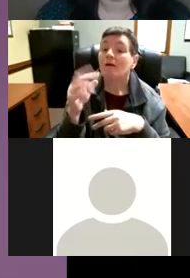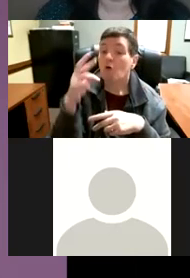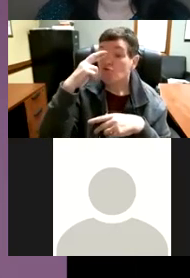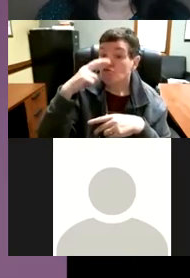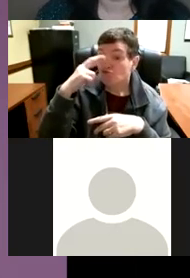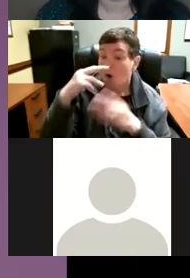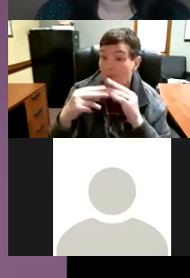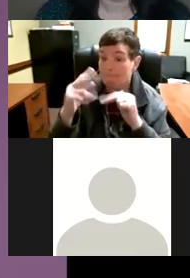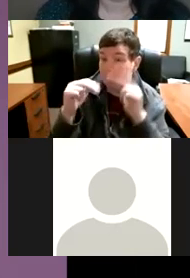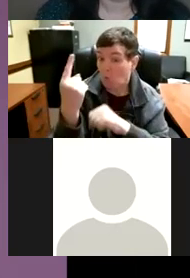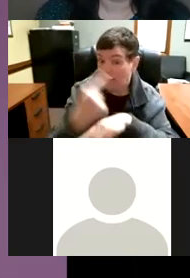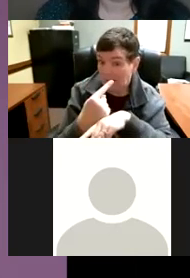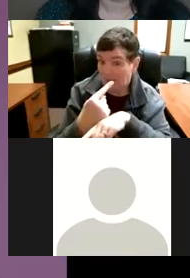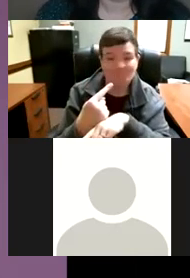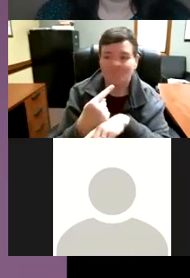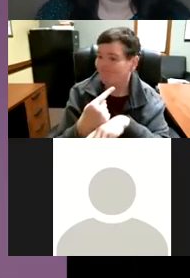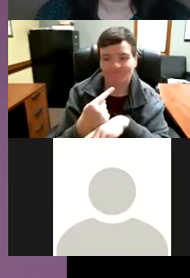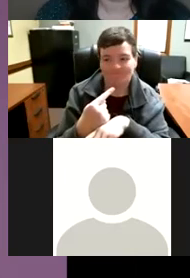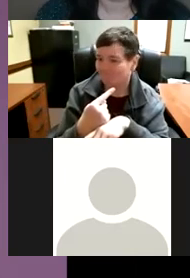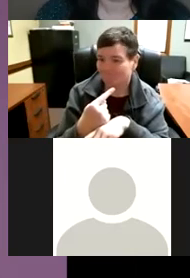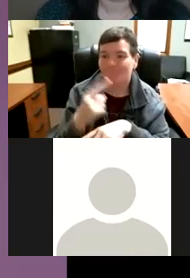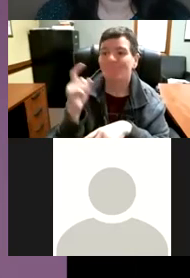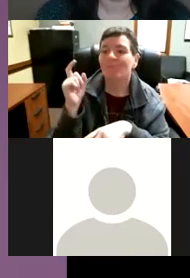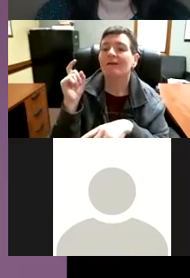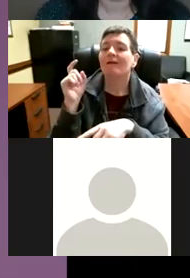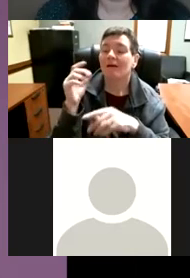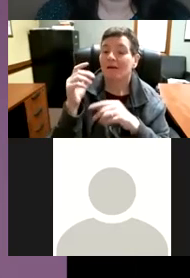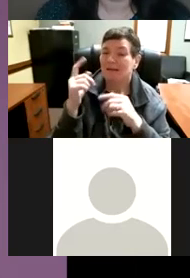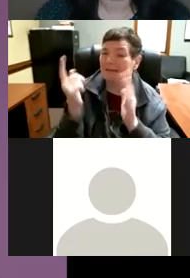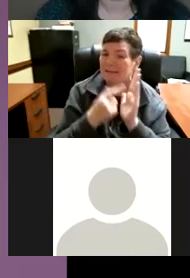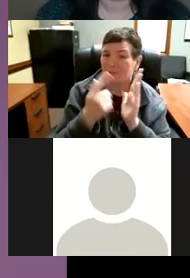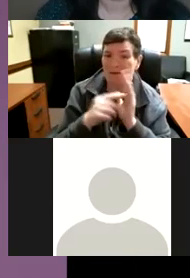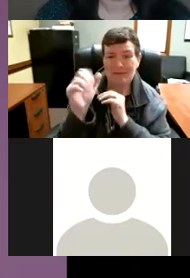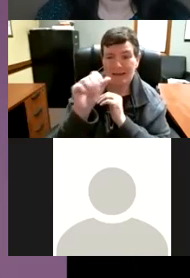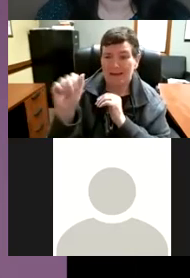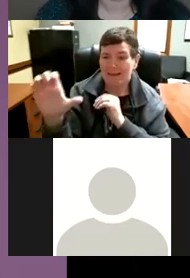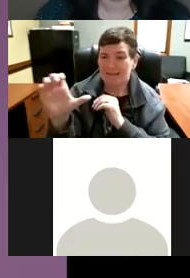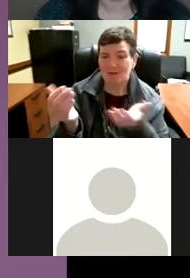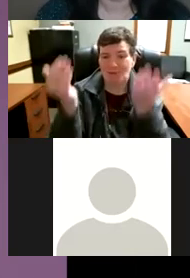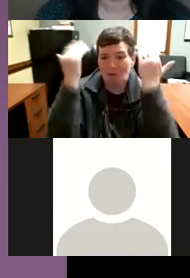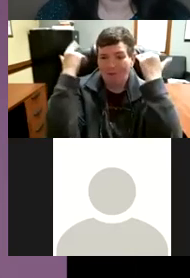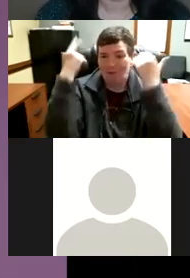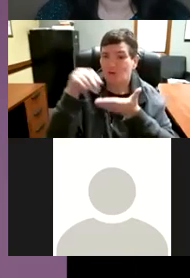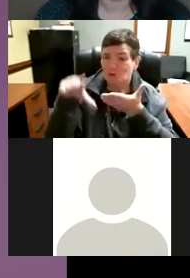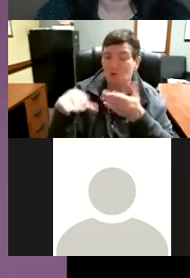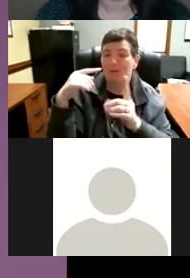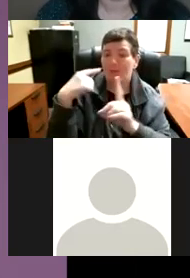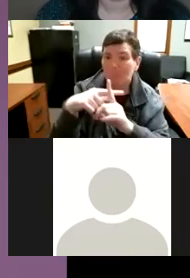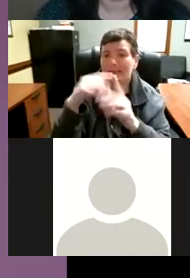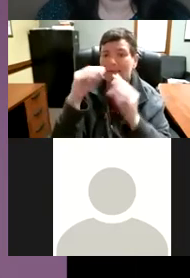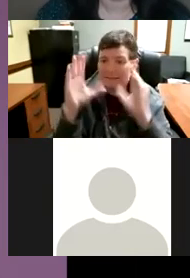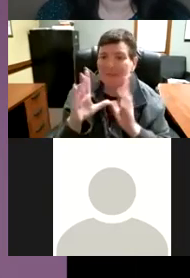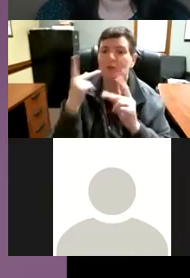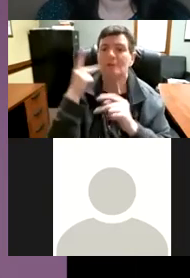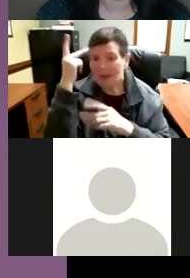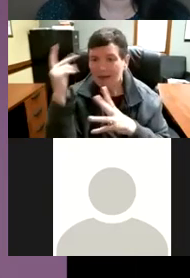because sometimes, implementing AAC systems can be overwhelming for not only the student, but everybody involved. So it can be a